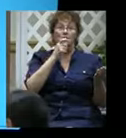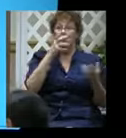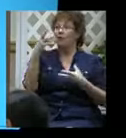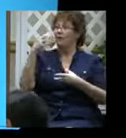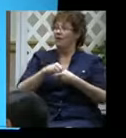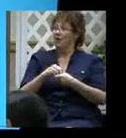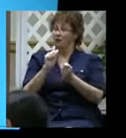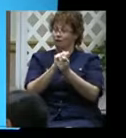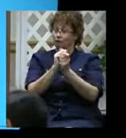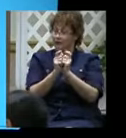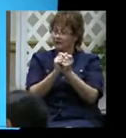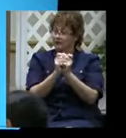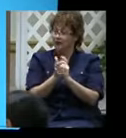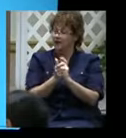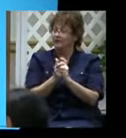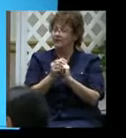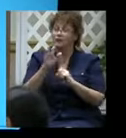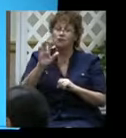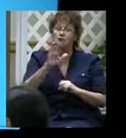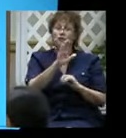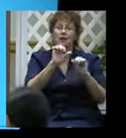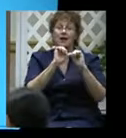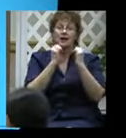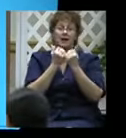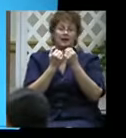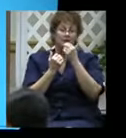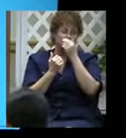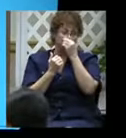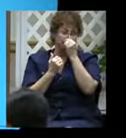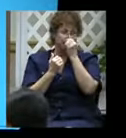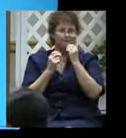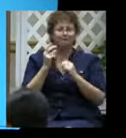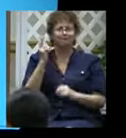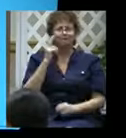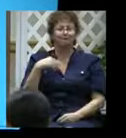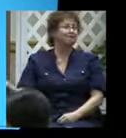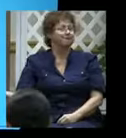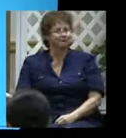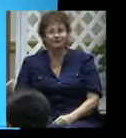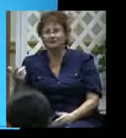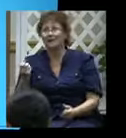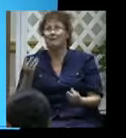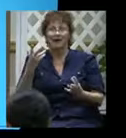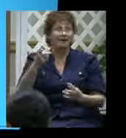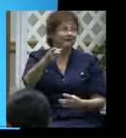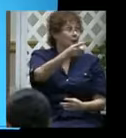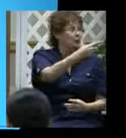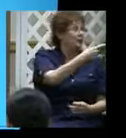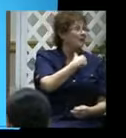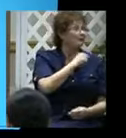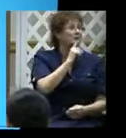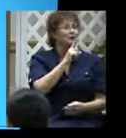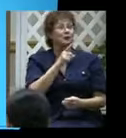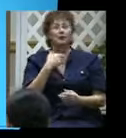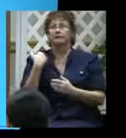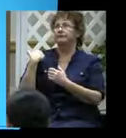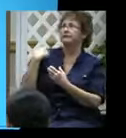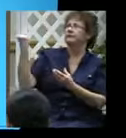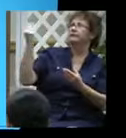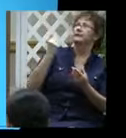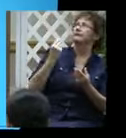with translation in your agency, either by default or by accident. And I'm sure it's many of you who play that role in some